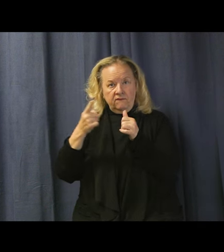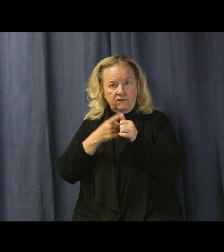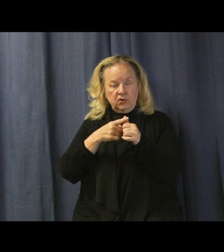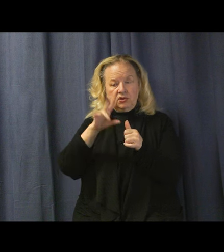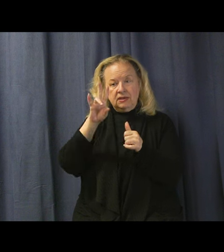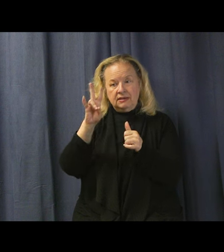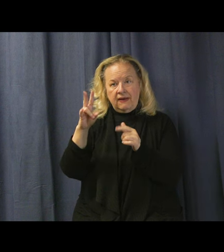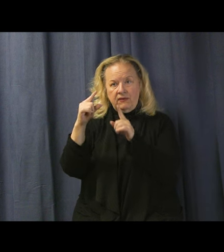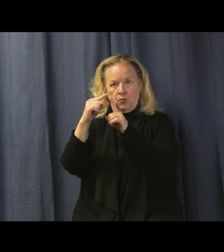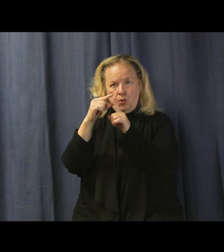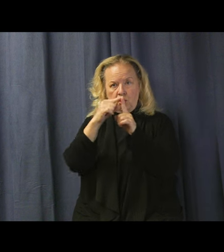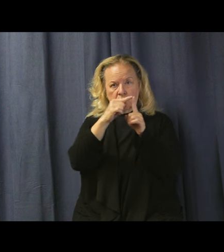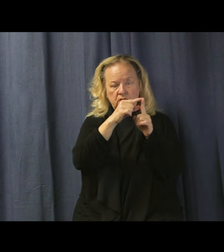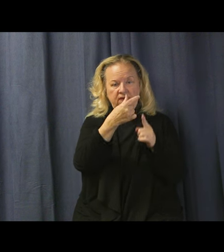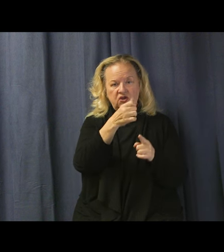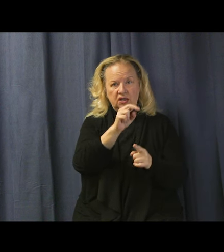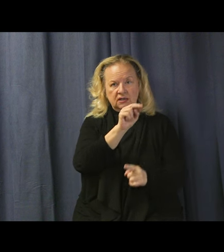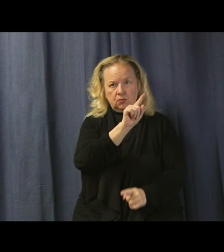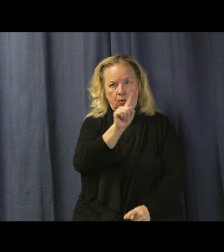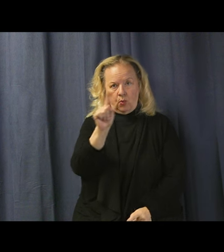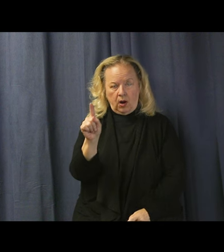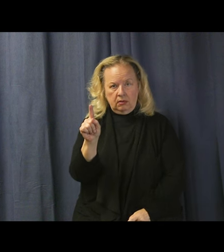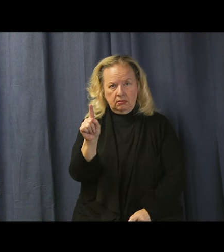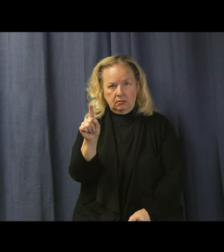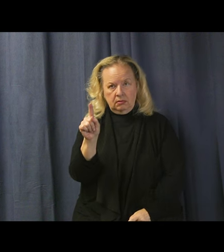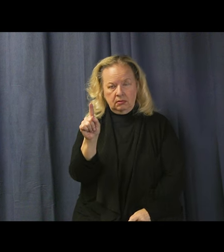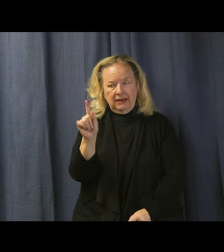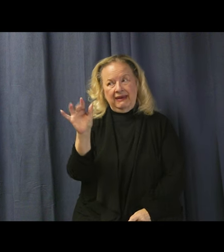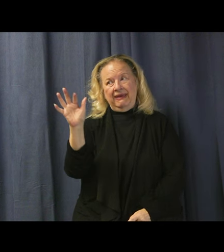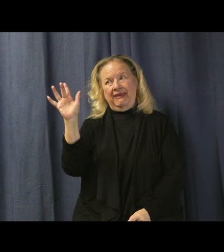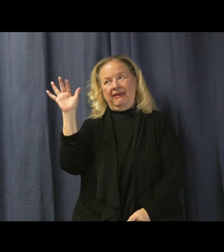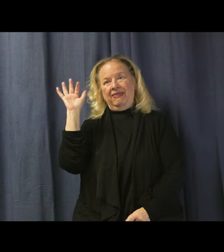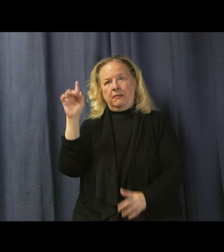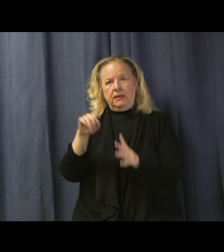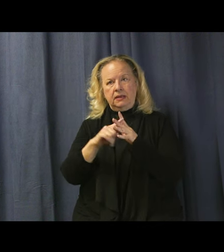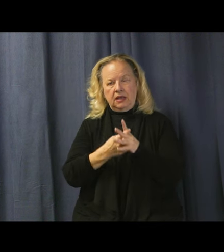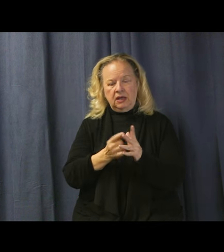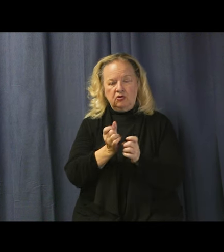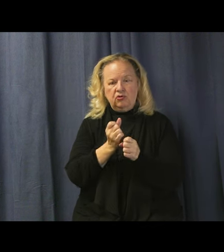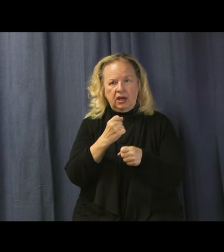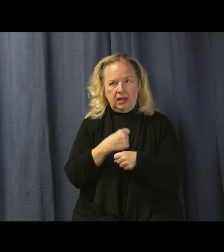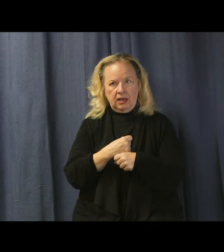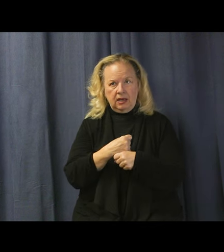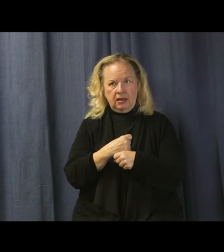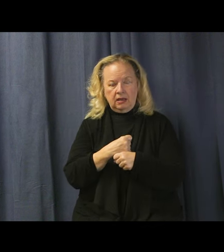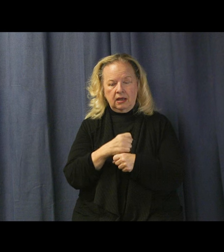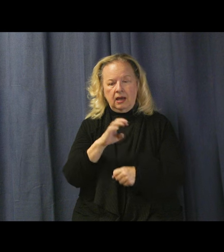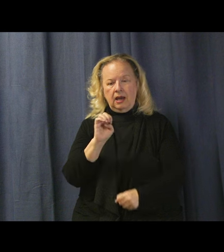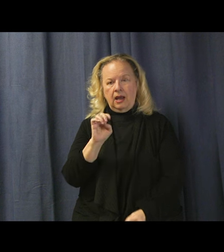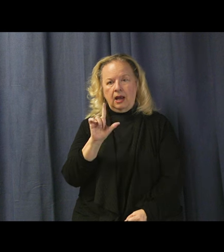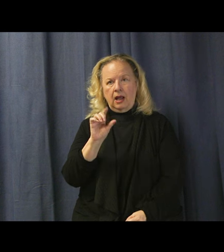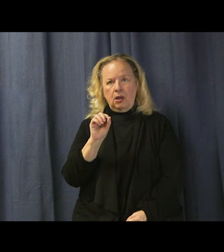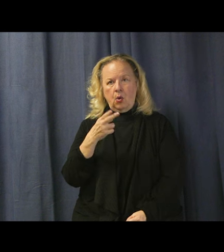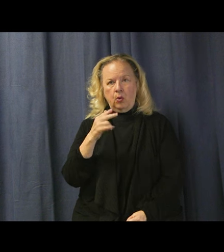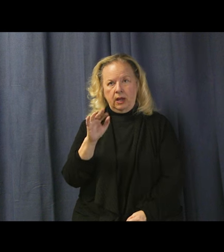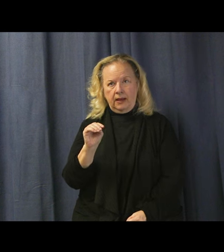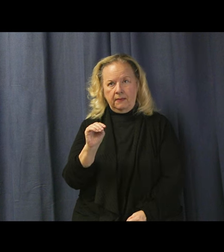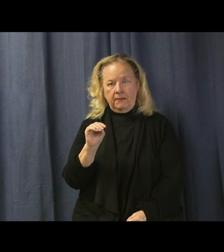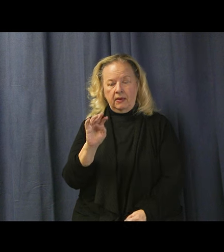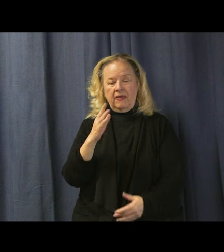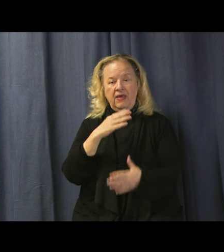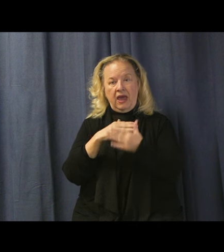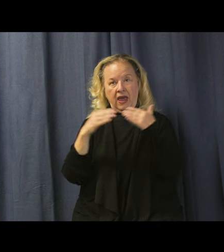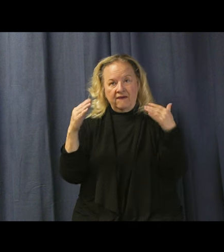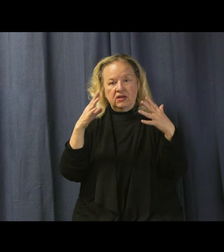seven words of Genesis 1:1. In the beginning created Elohim, the heaven